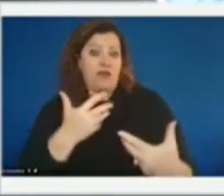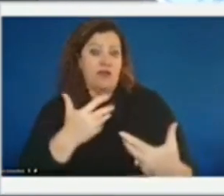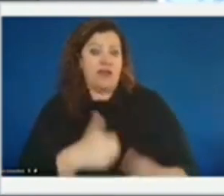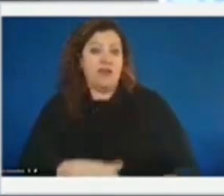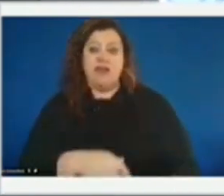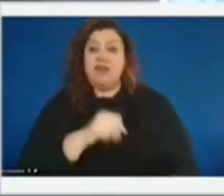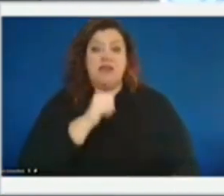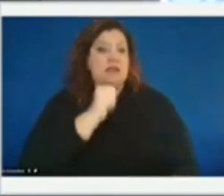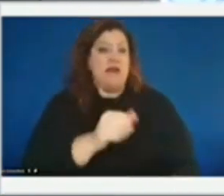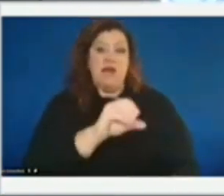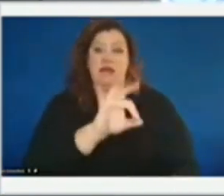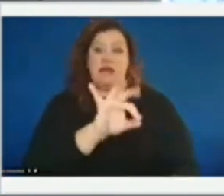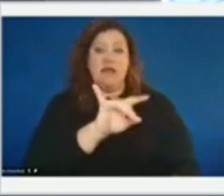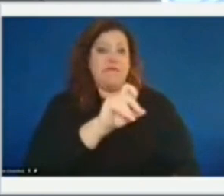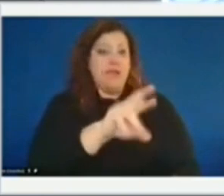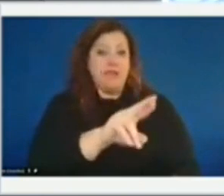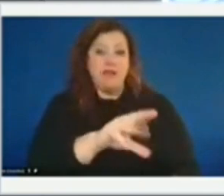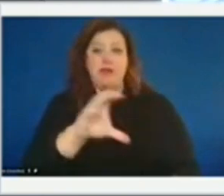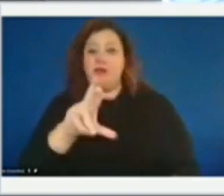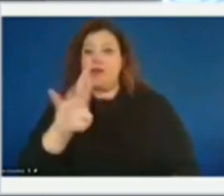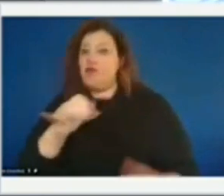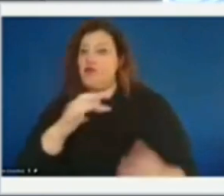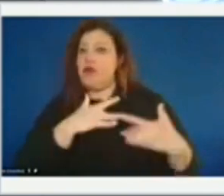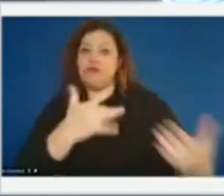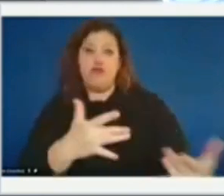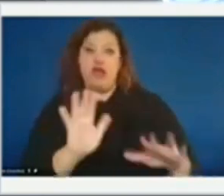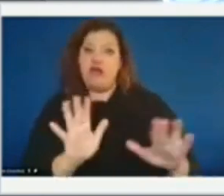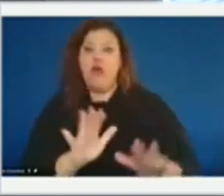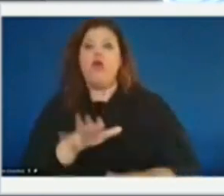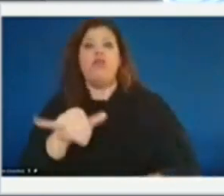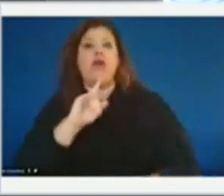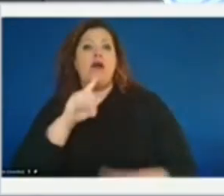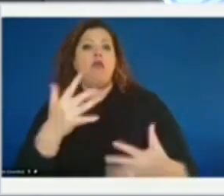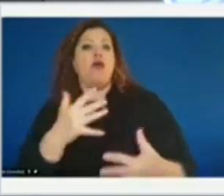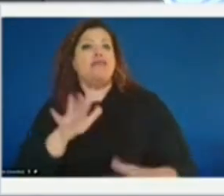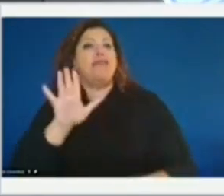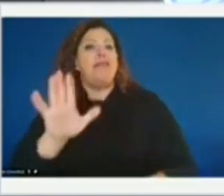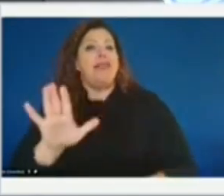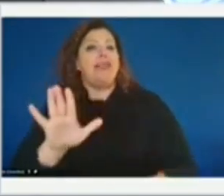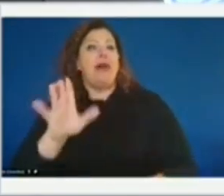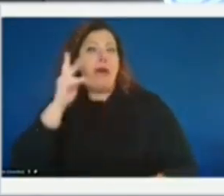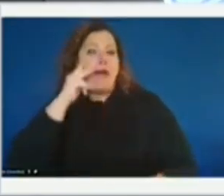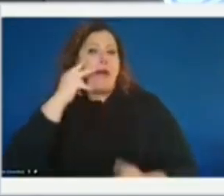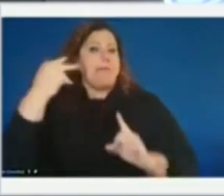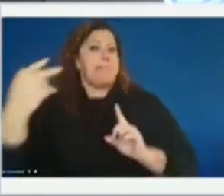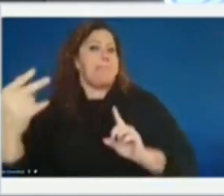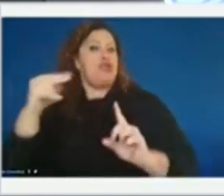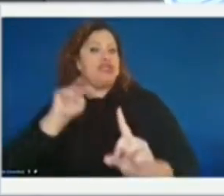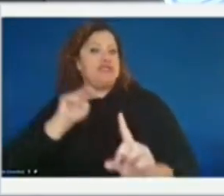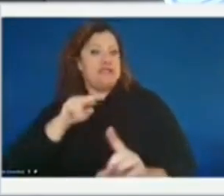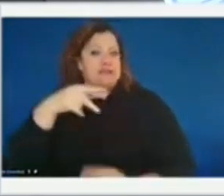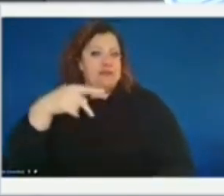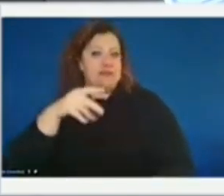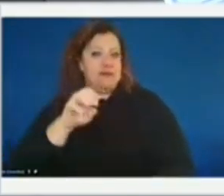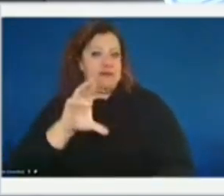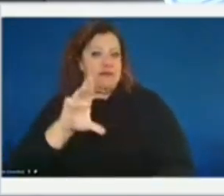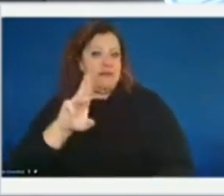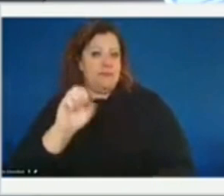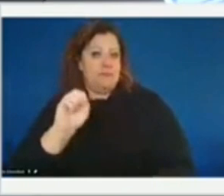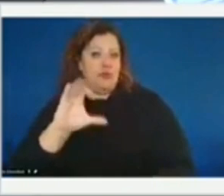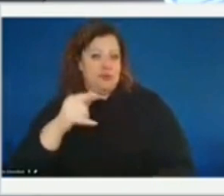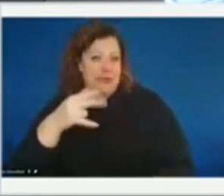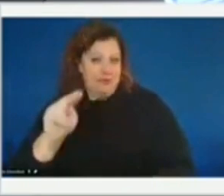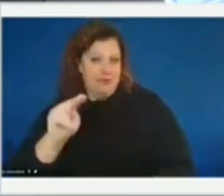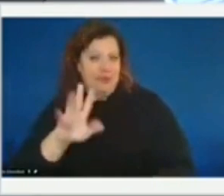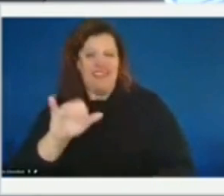crime trend. In fact, it's the perception that Charlotte is an unsafe city. We take issue with